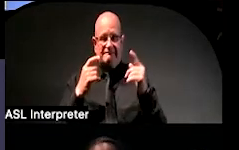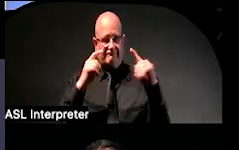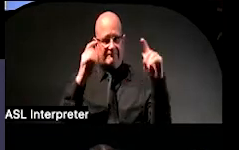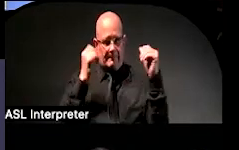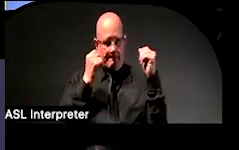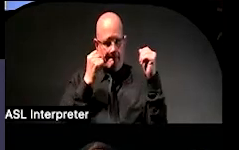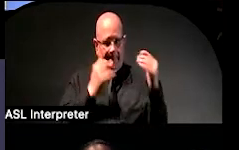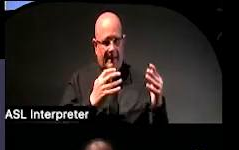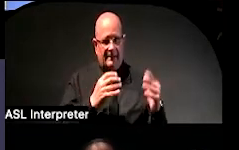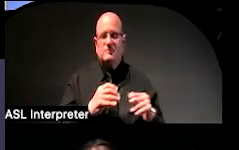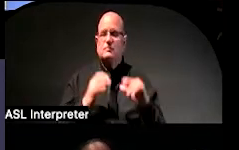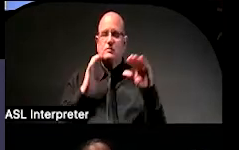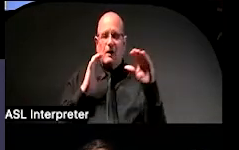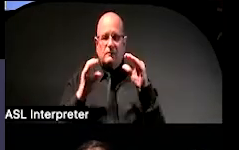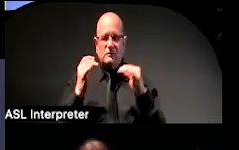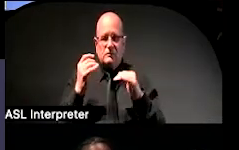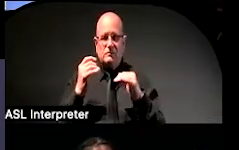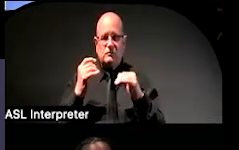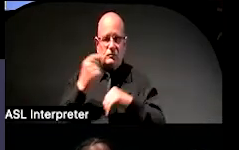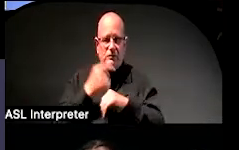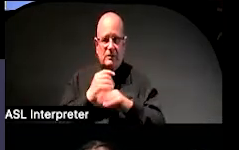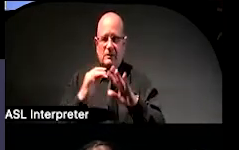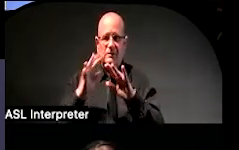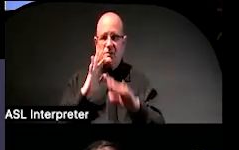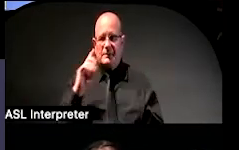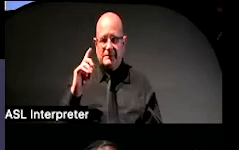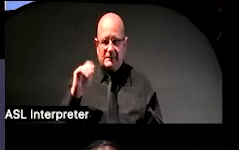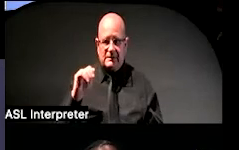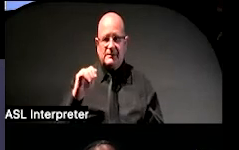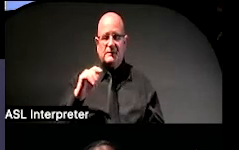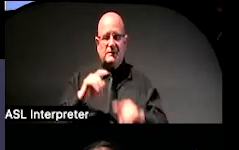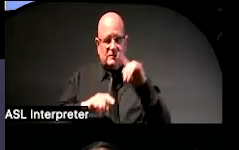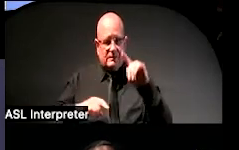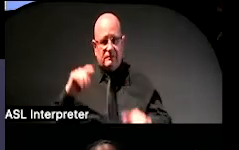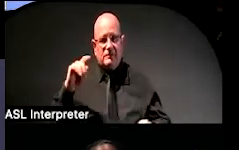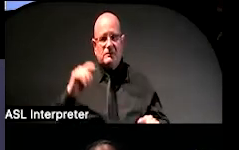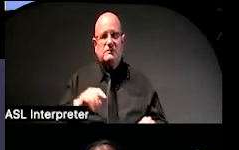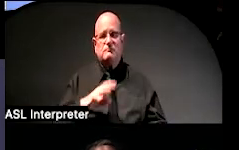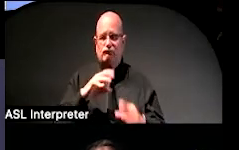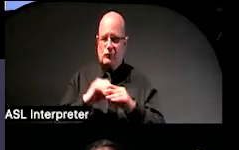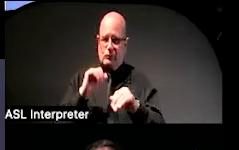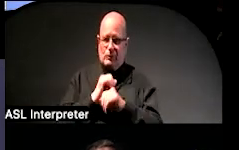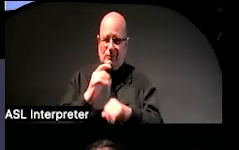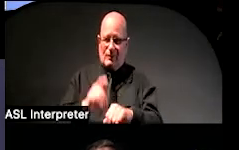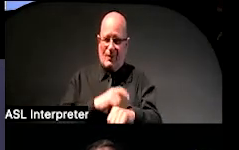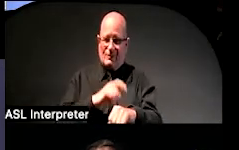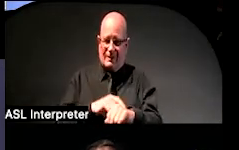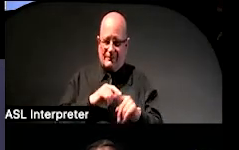the conversations have picked up around disability as a diversity, and you've been in this work for a really long